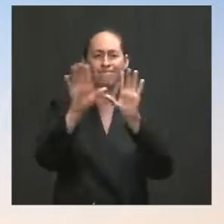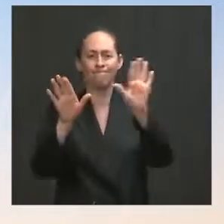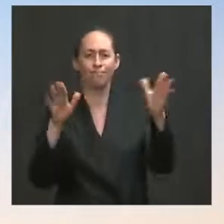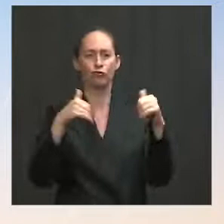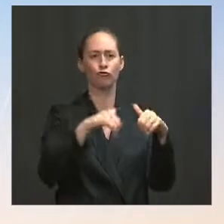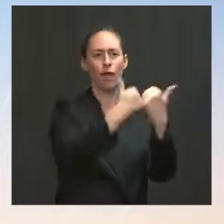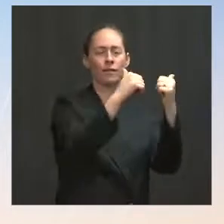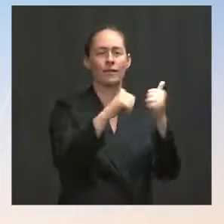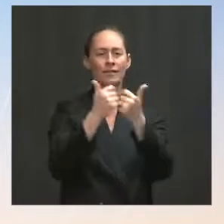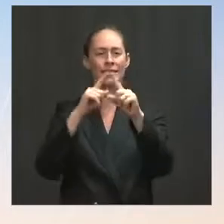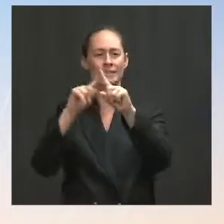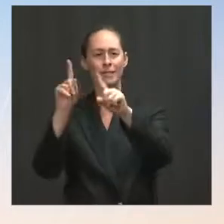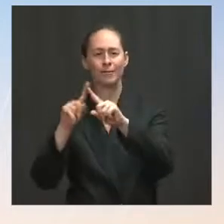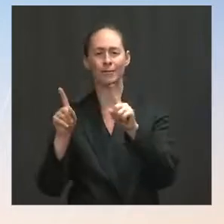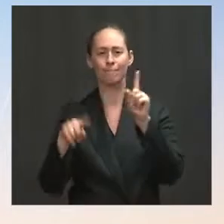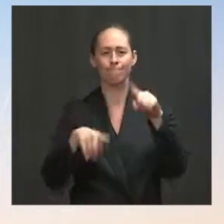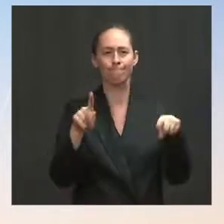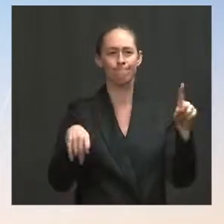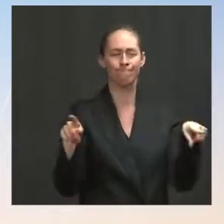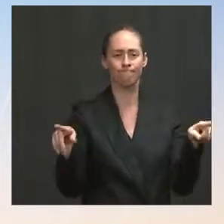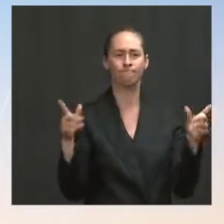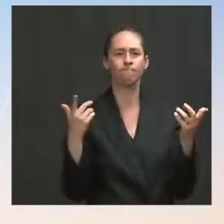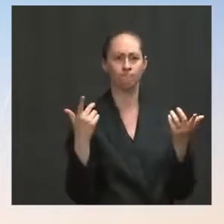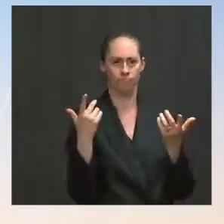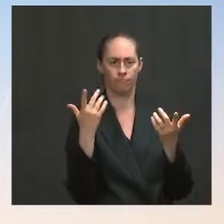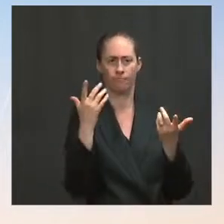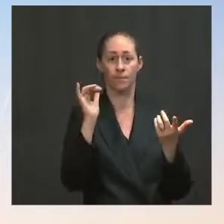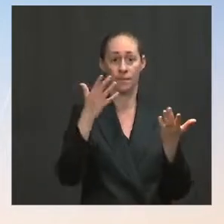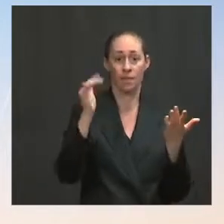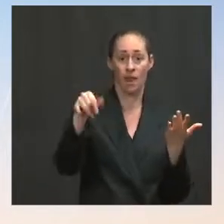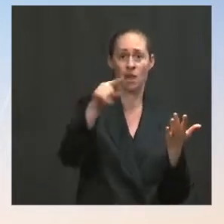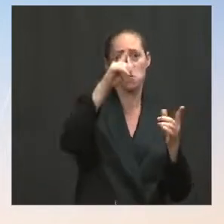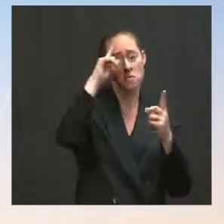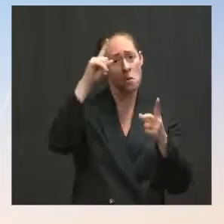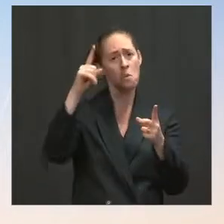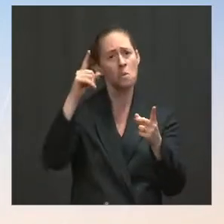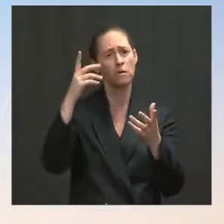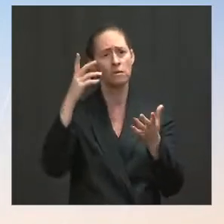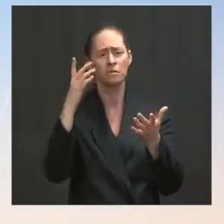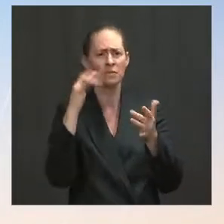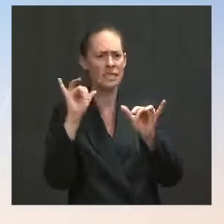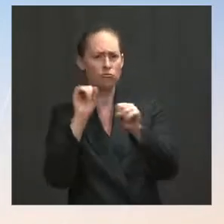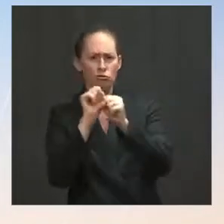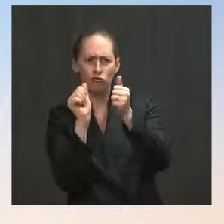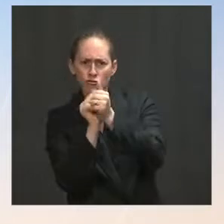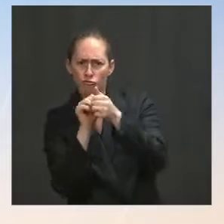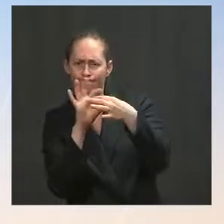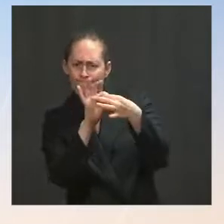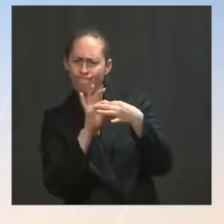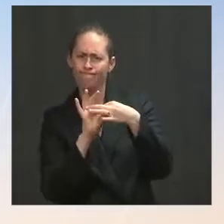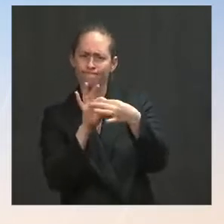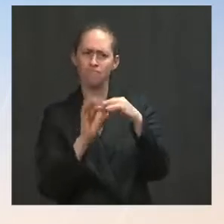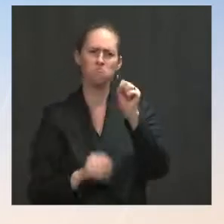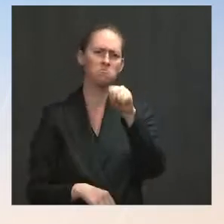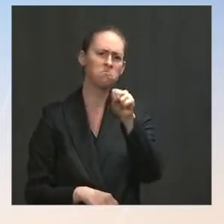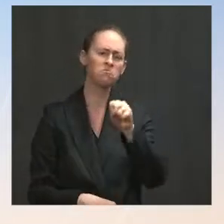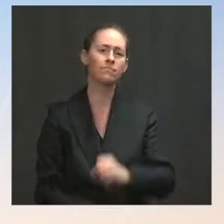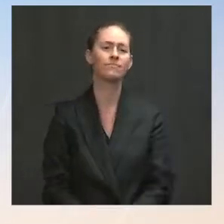big driver in many communities across the country. But we'll certainly be working closely with them. We also have these strike forces that we